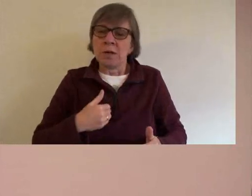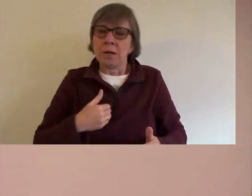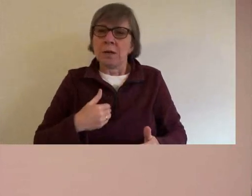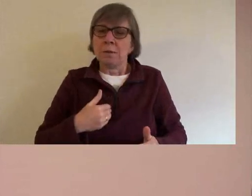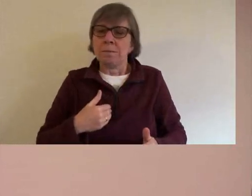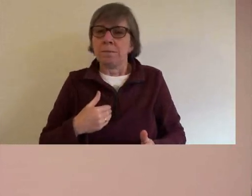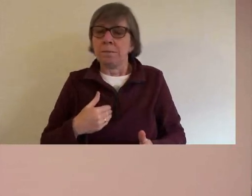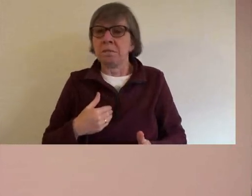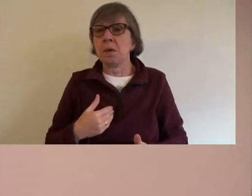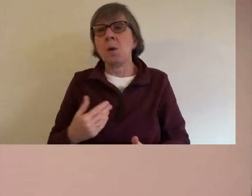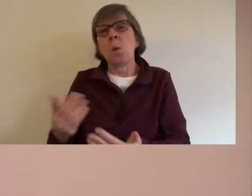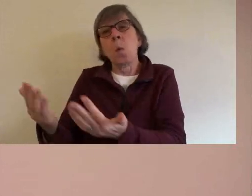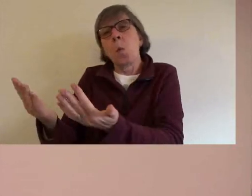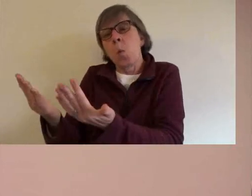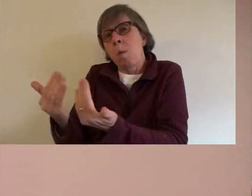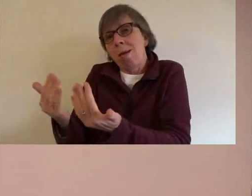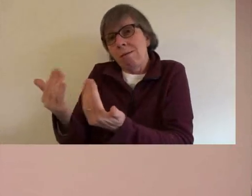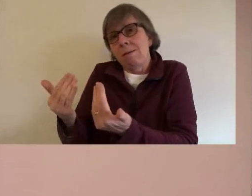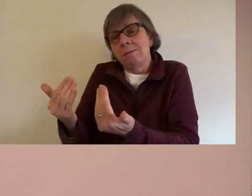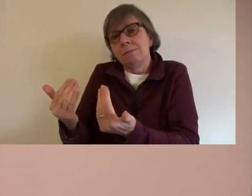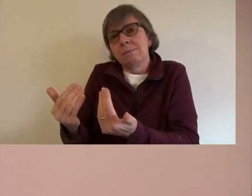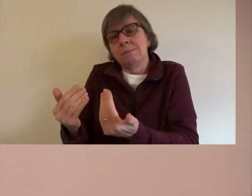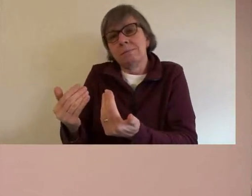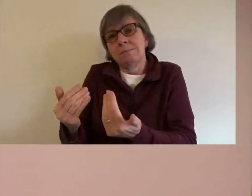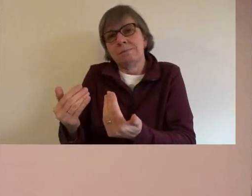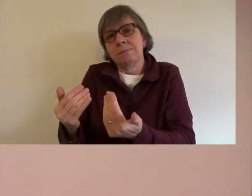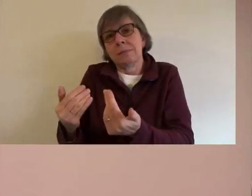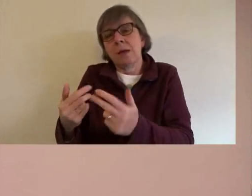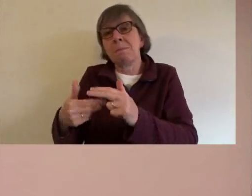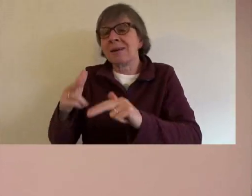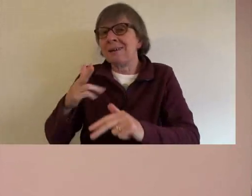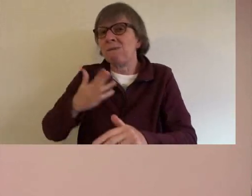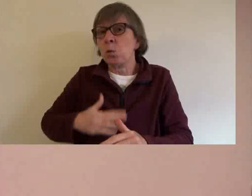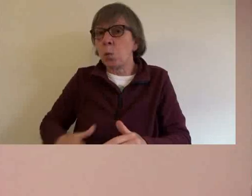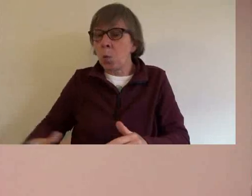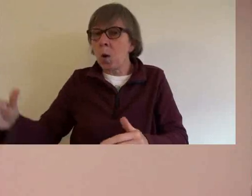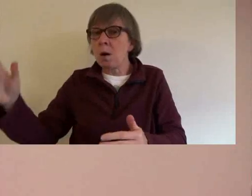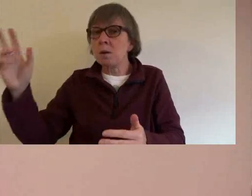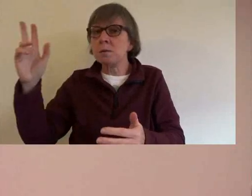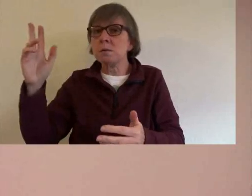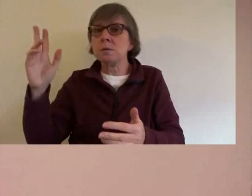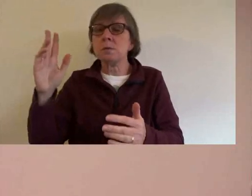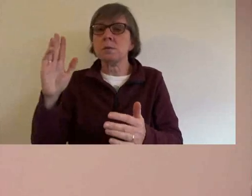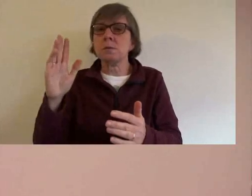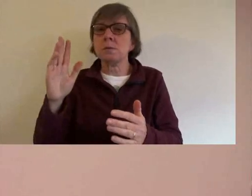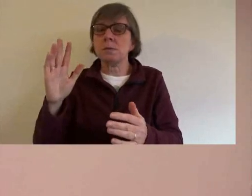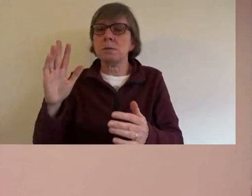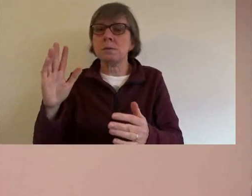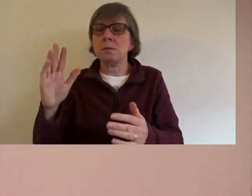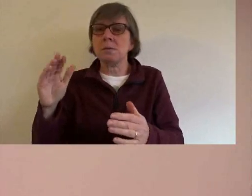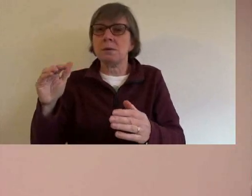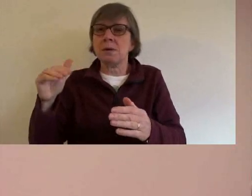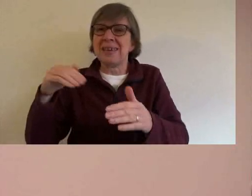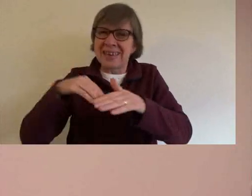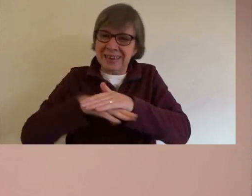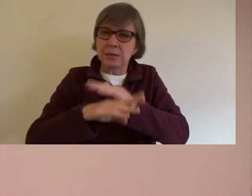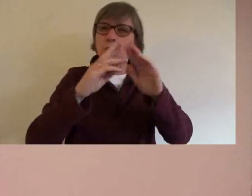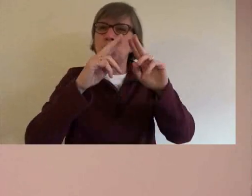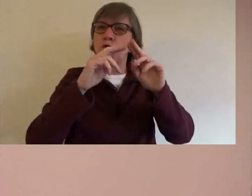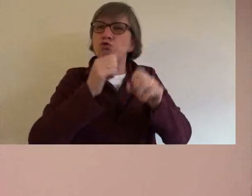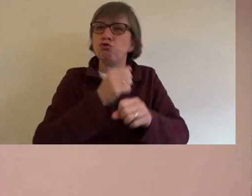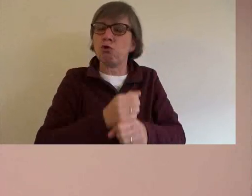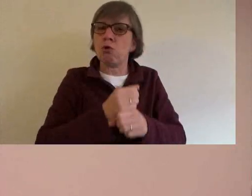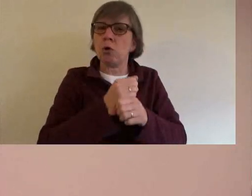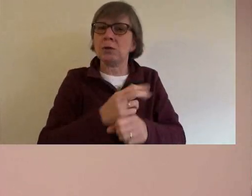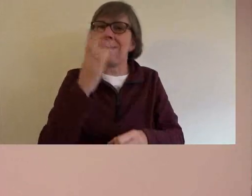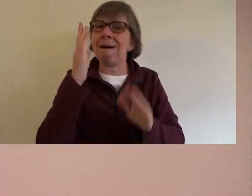Sunday mornings. You are very, very welcome to come and join with us. But if you want to come and join with us, if you want to be here in